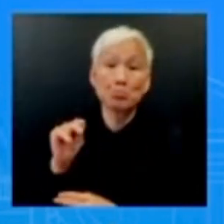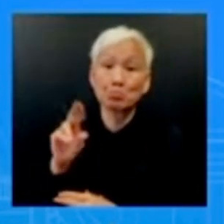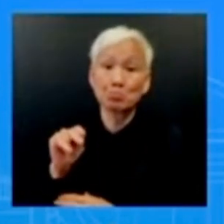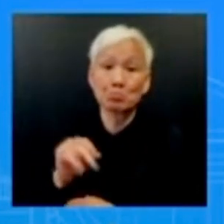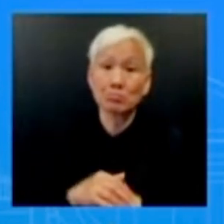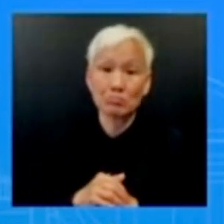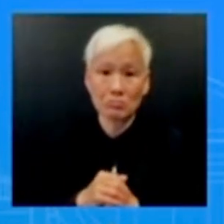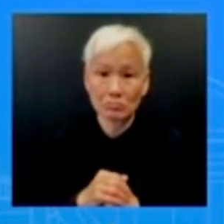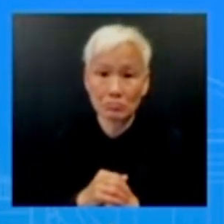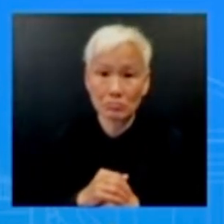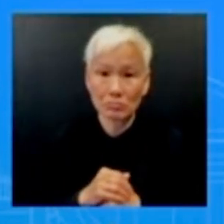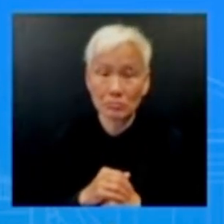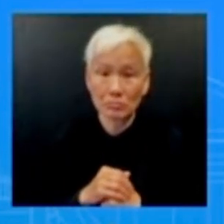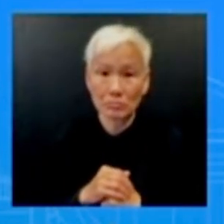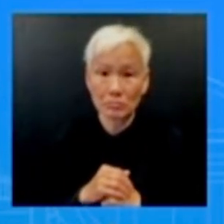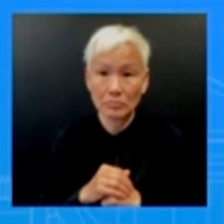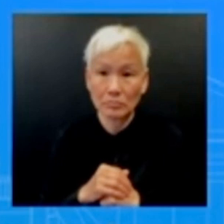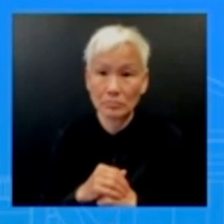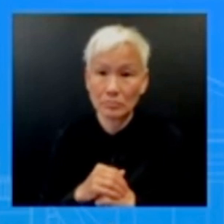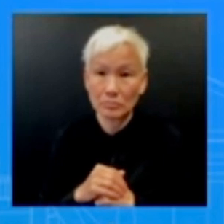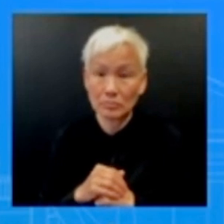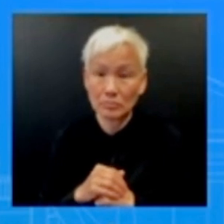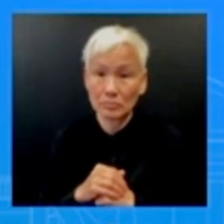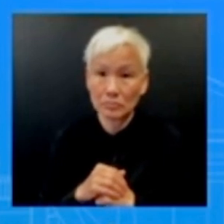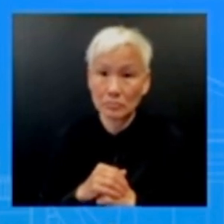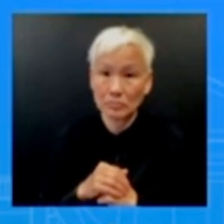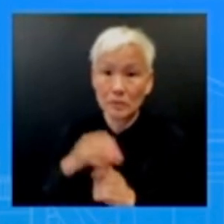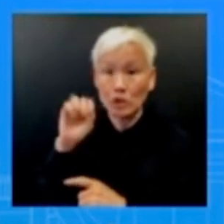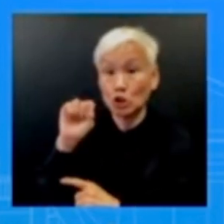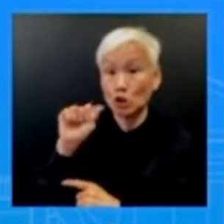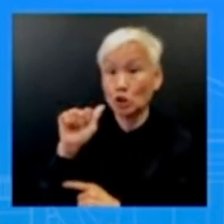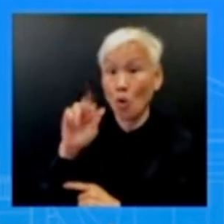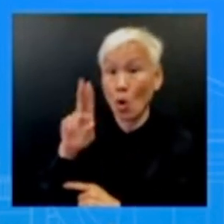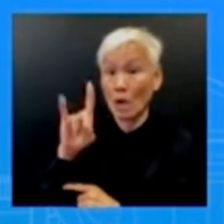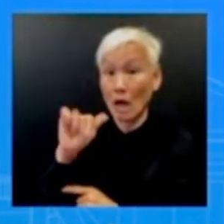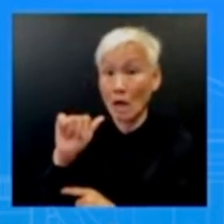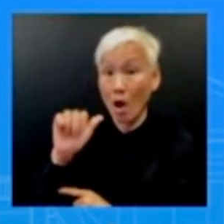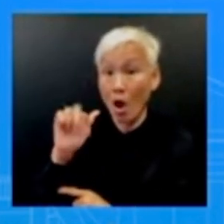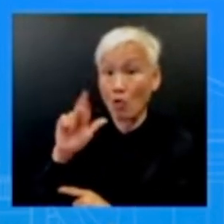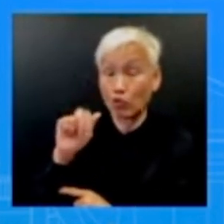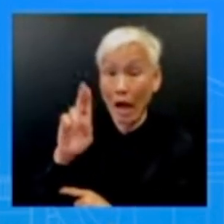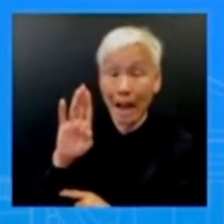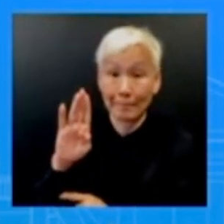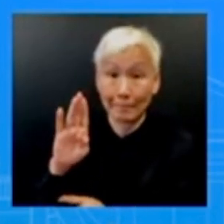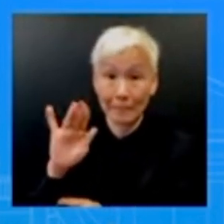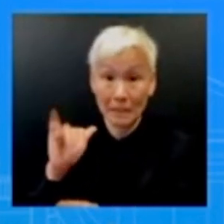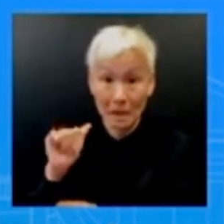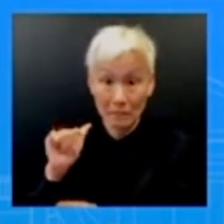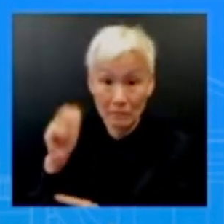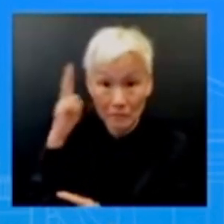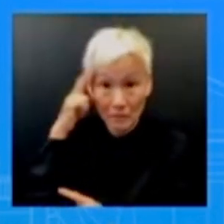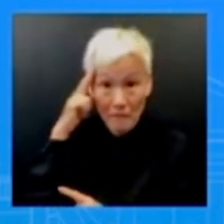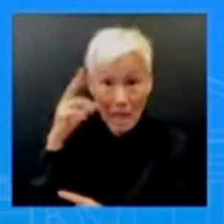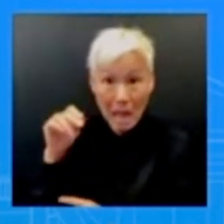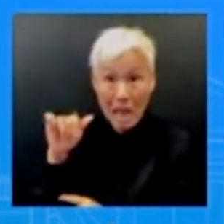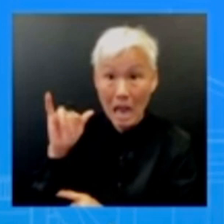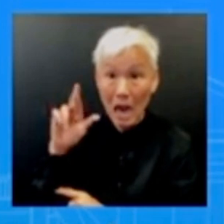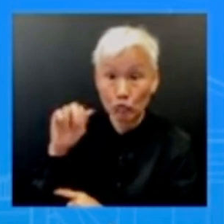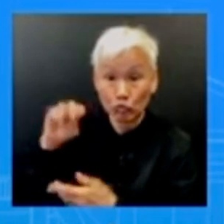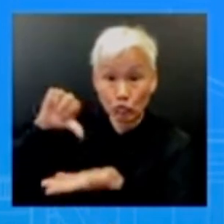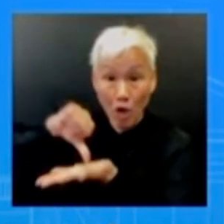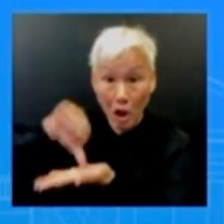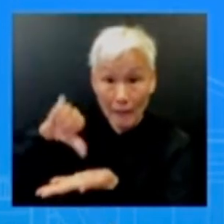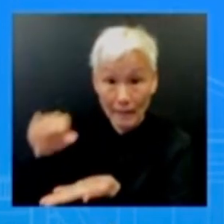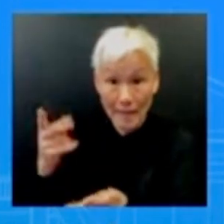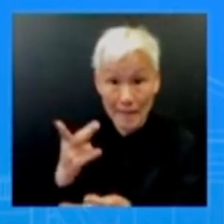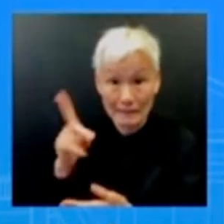rapprochement between Saudi Arabia and Iran. Since that deal was announced, has the United States